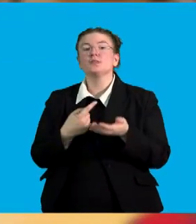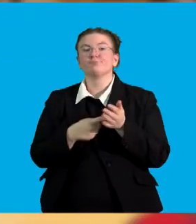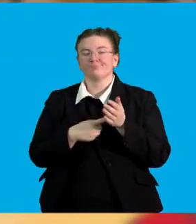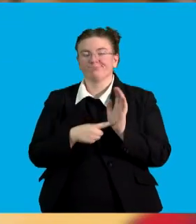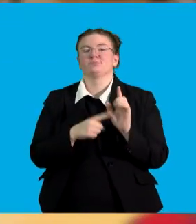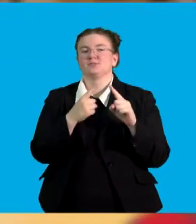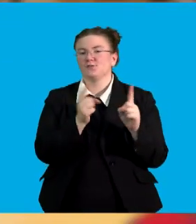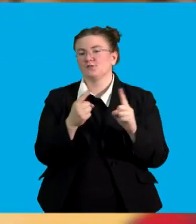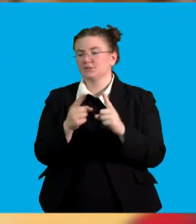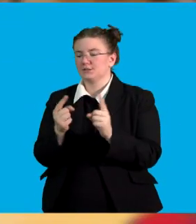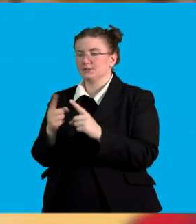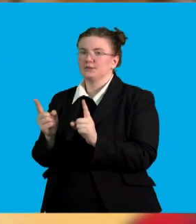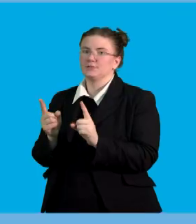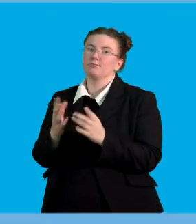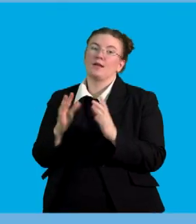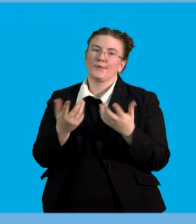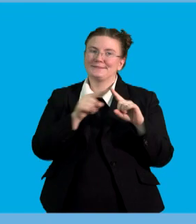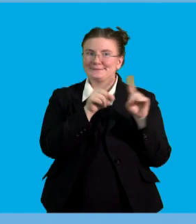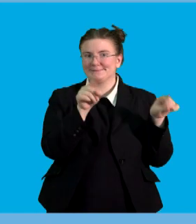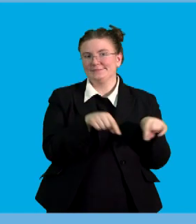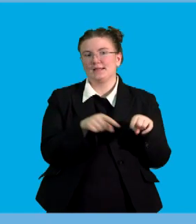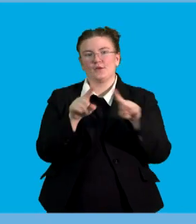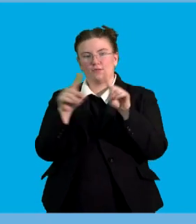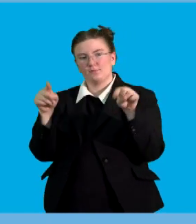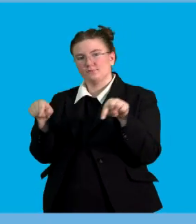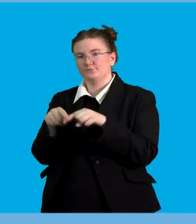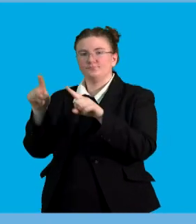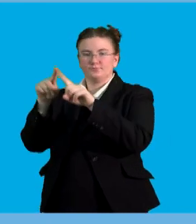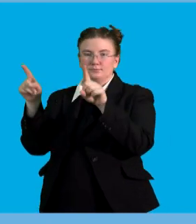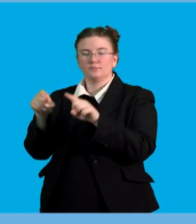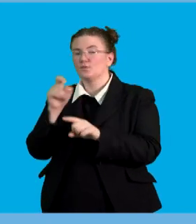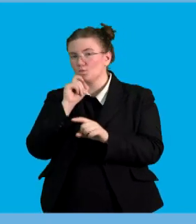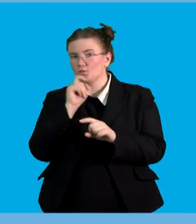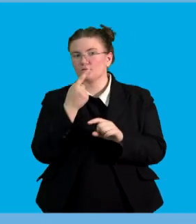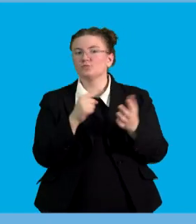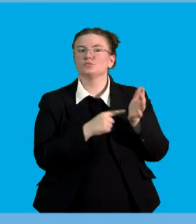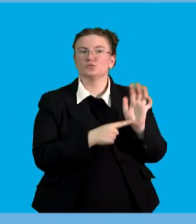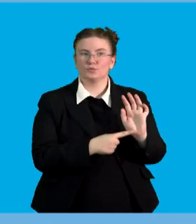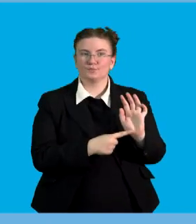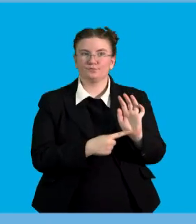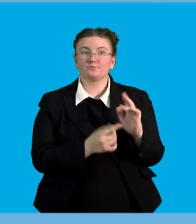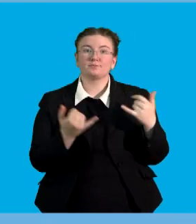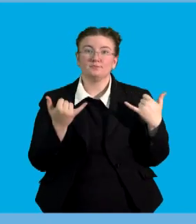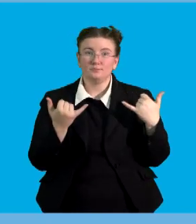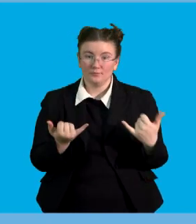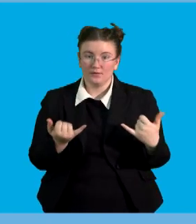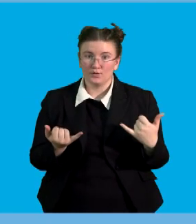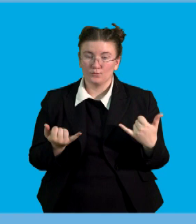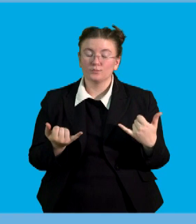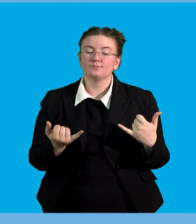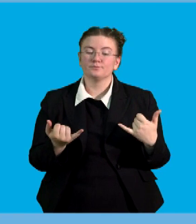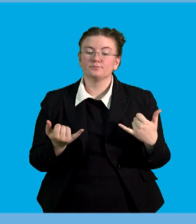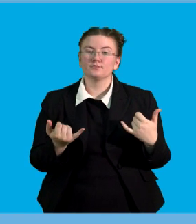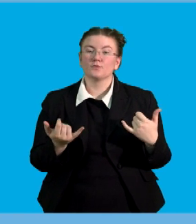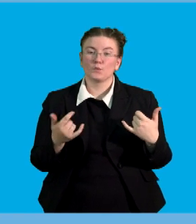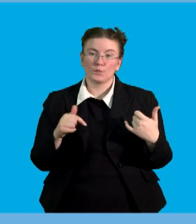certain container, and we have shown the differences in terms of the diagrams to illustrate the differences of the three states of